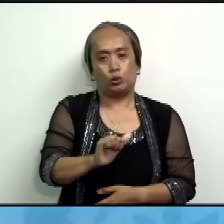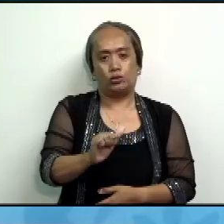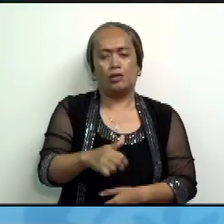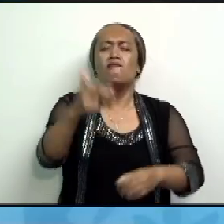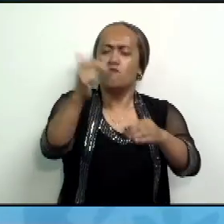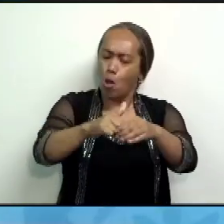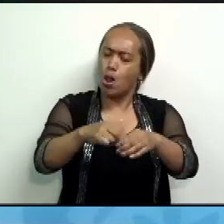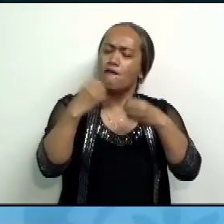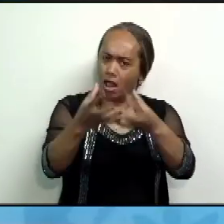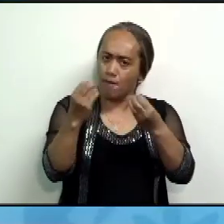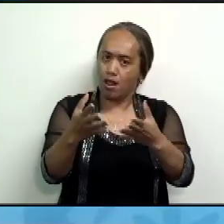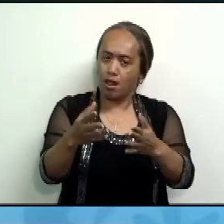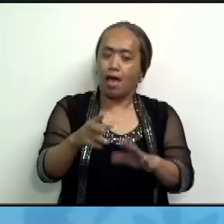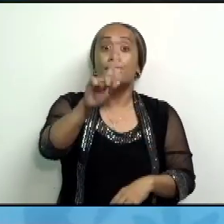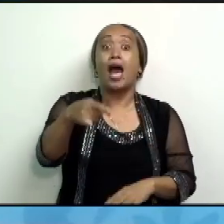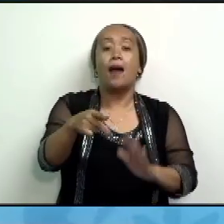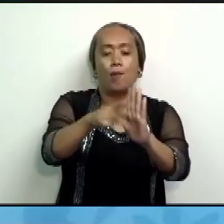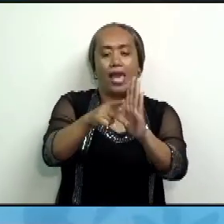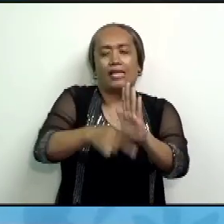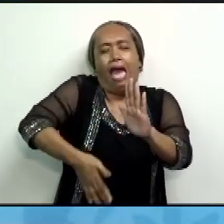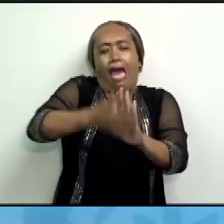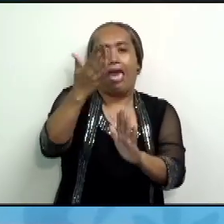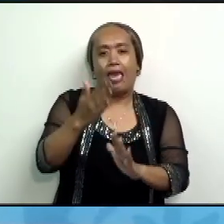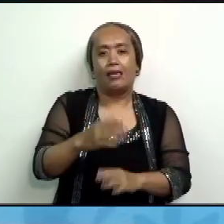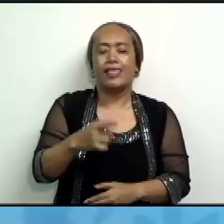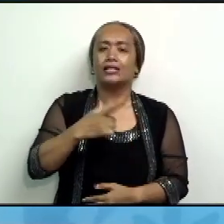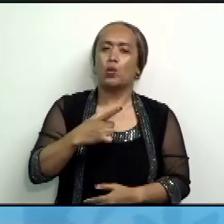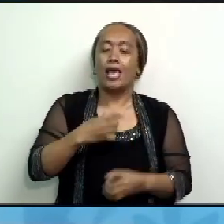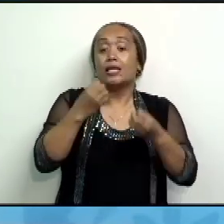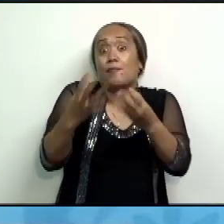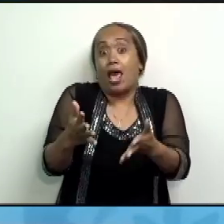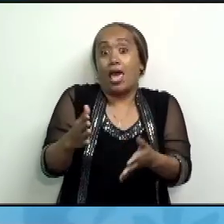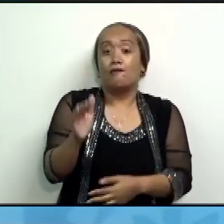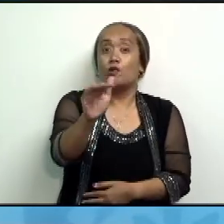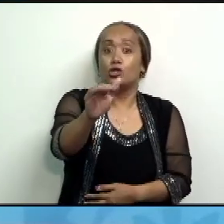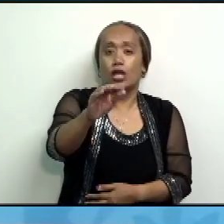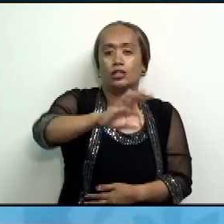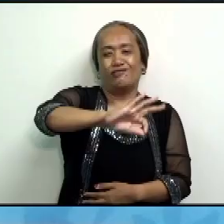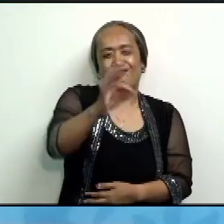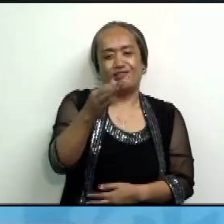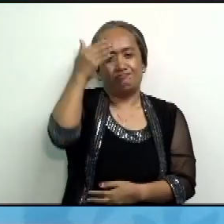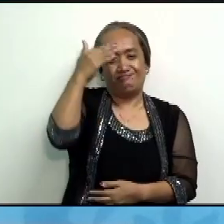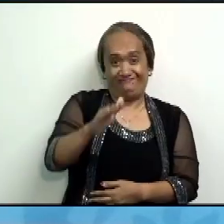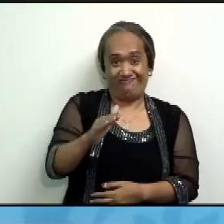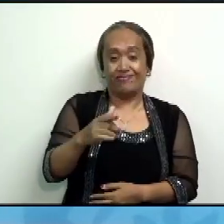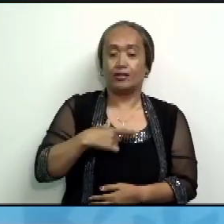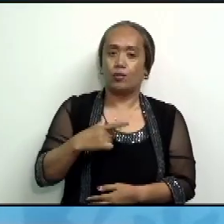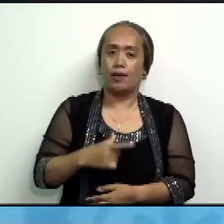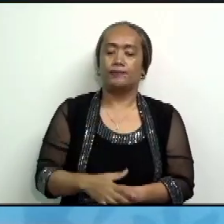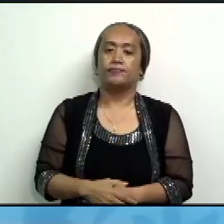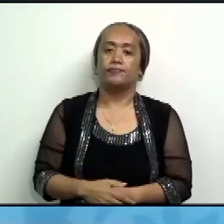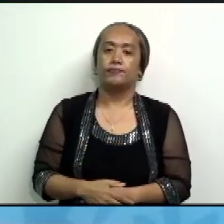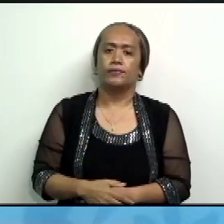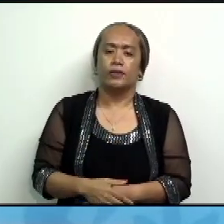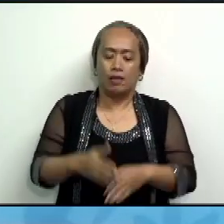available, but prices are high, and future supply is uncertain. So,